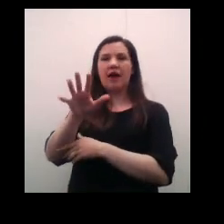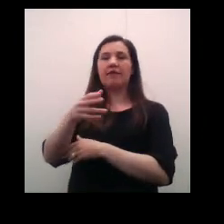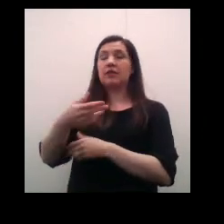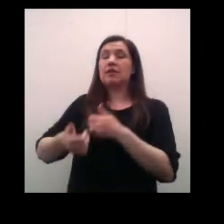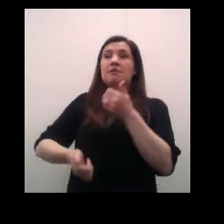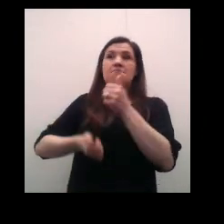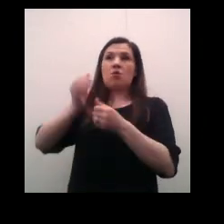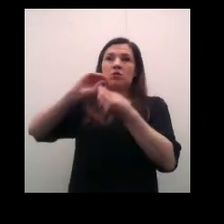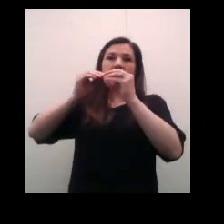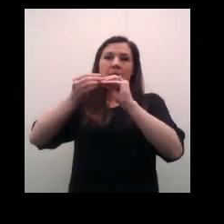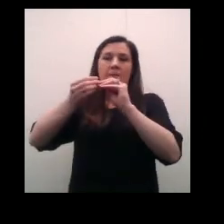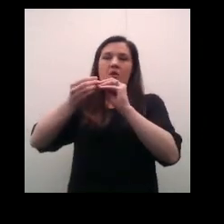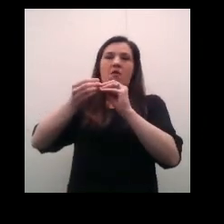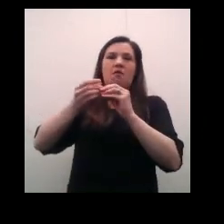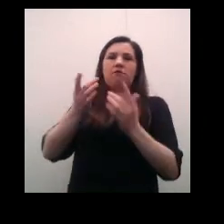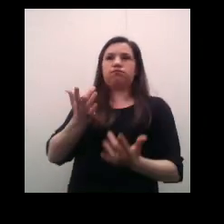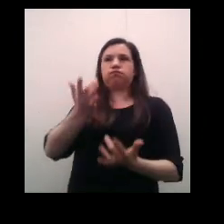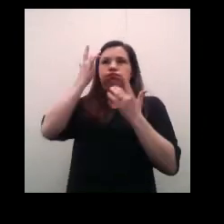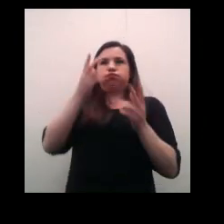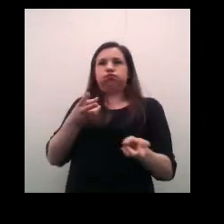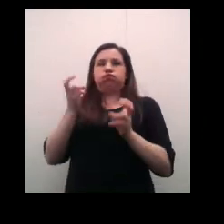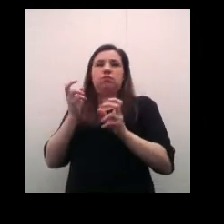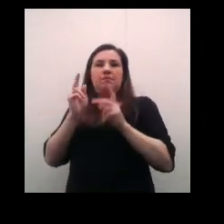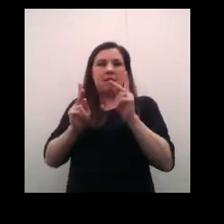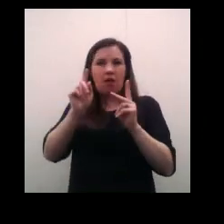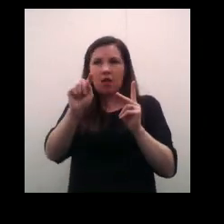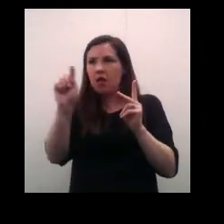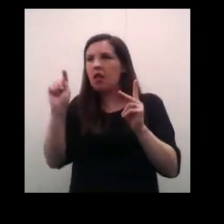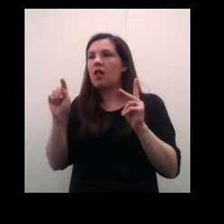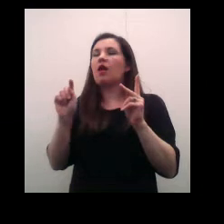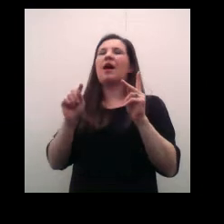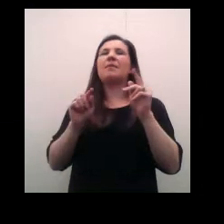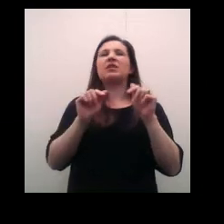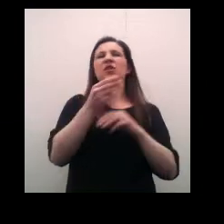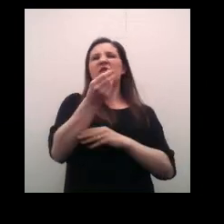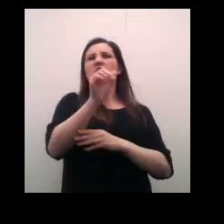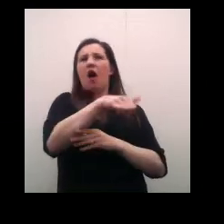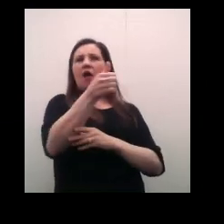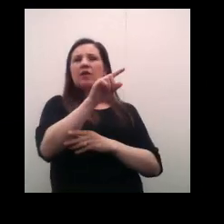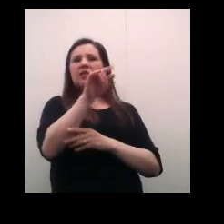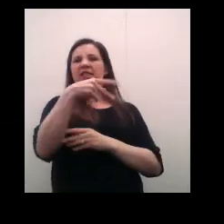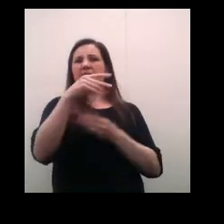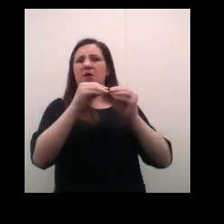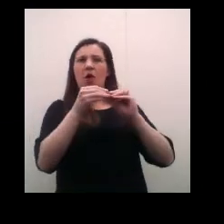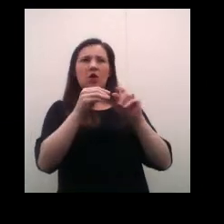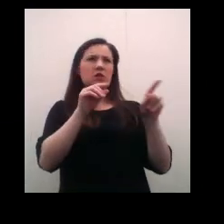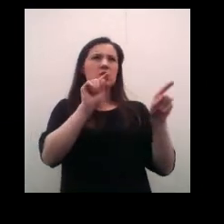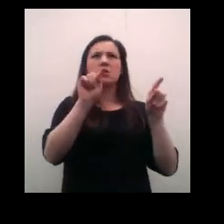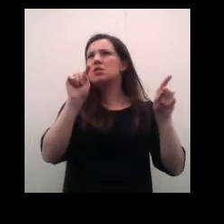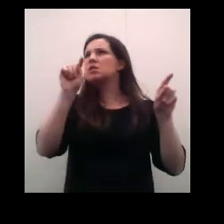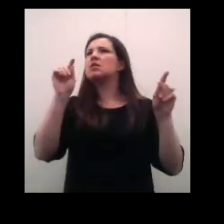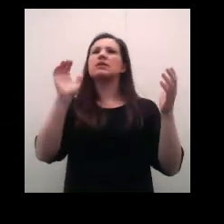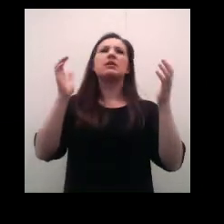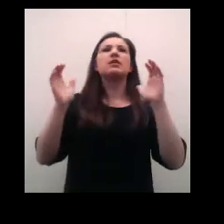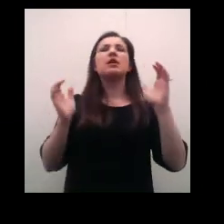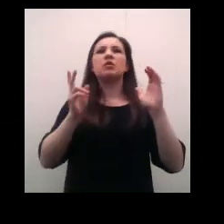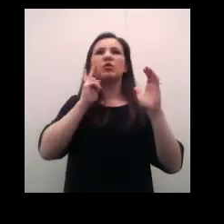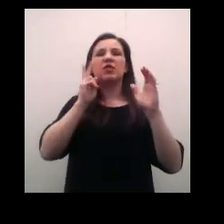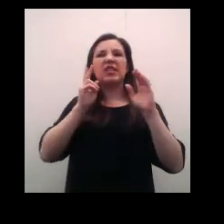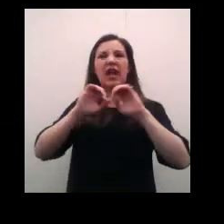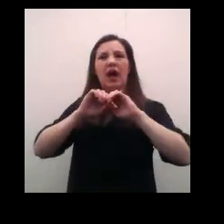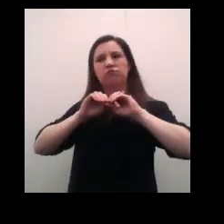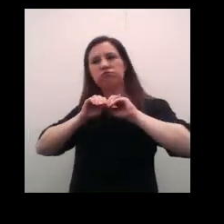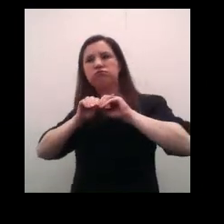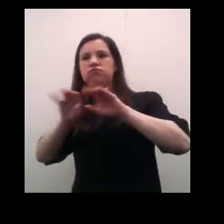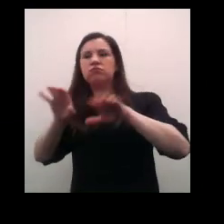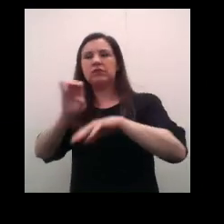of cases and still does. It had varied also with one of the other zip codes, but when you look at it and what we were seeing with regards to an outbreak on the east side